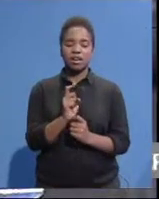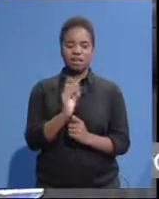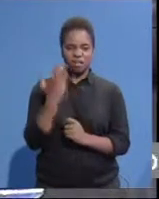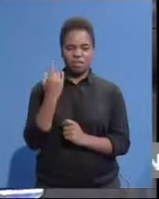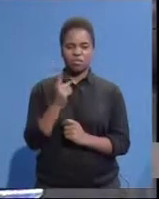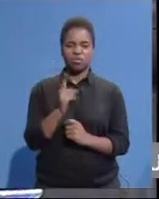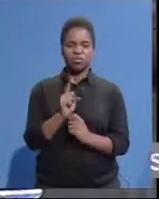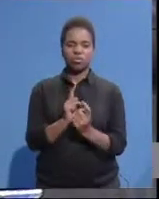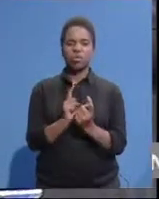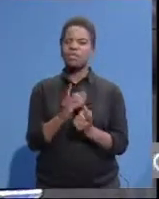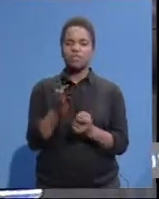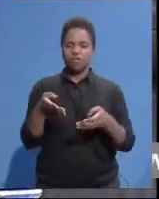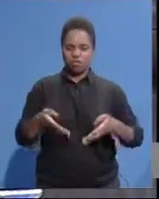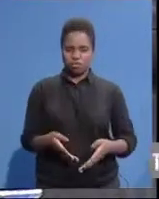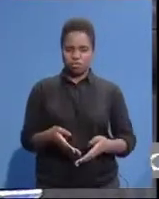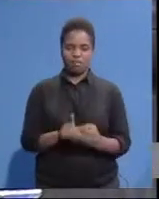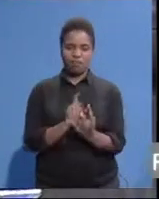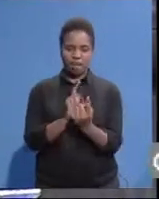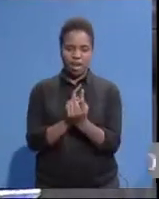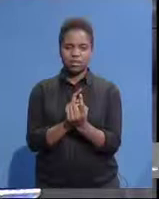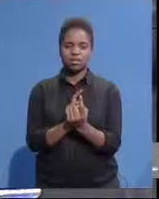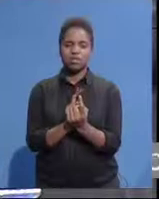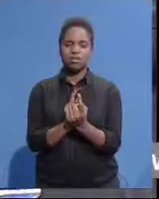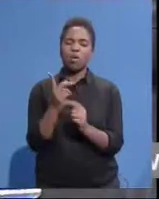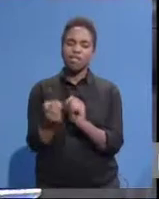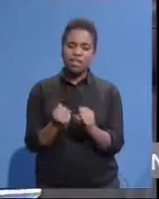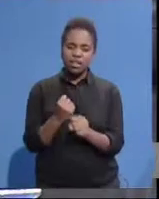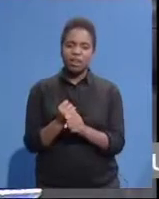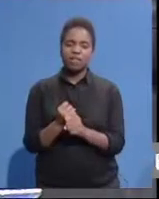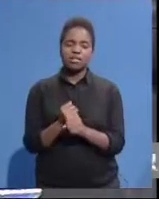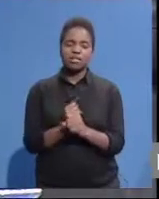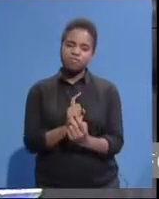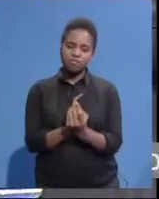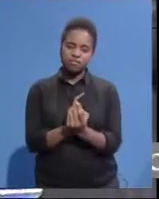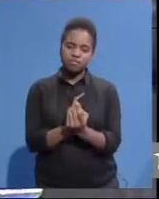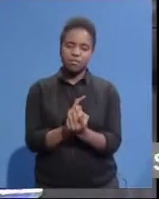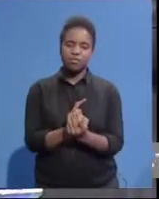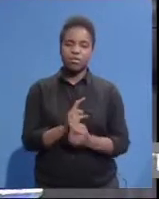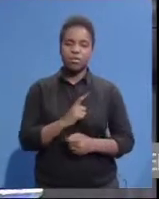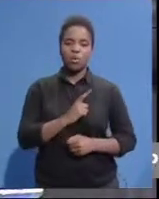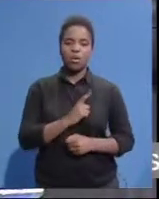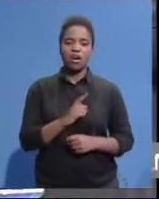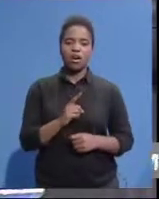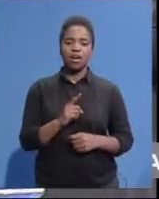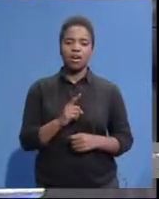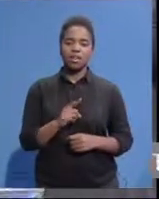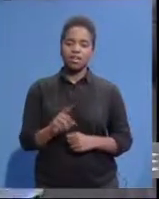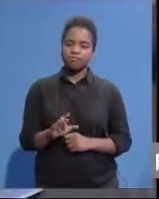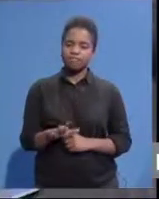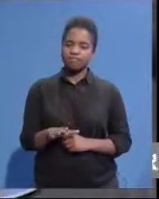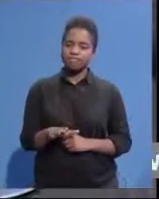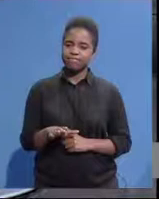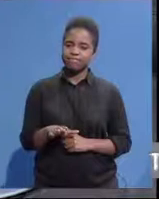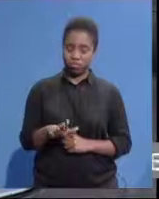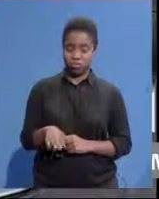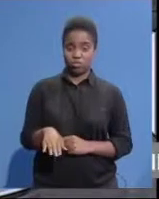out of jail. And we had, over the years, had experience, because I have a tendency of growing young. So when I